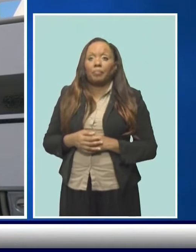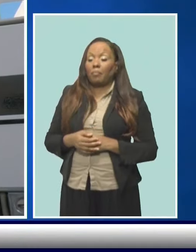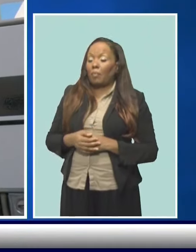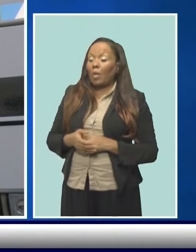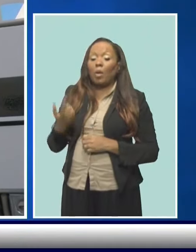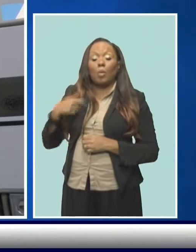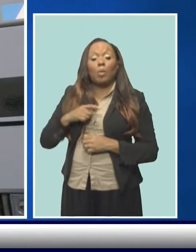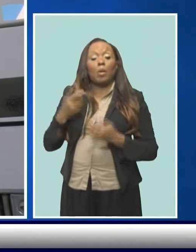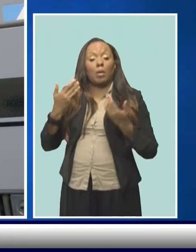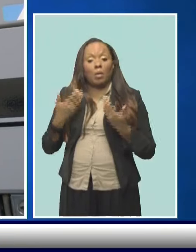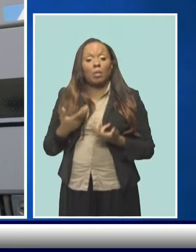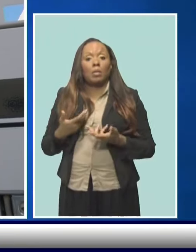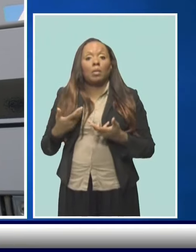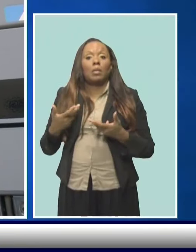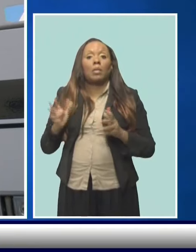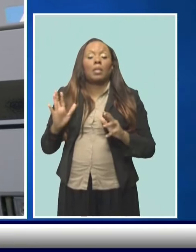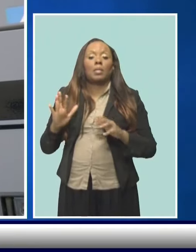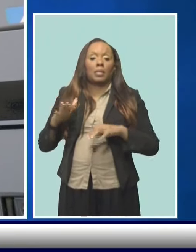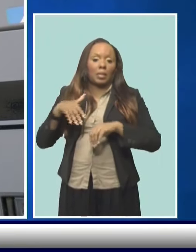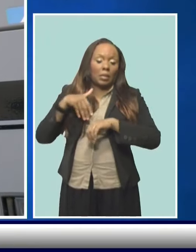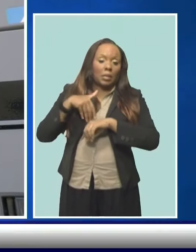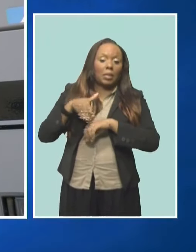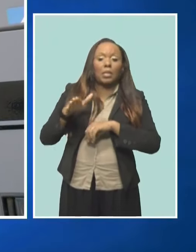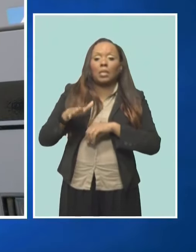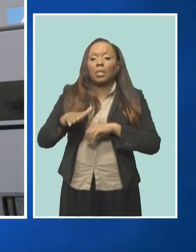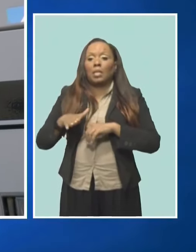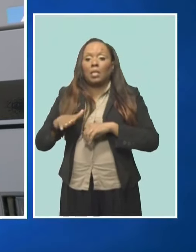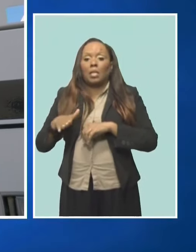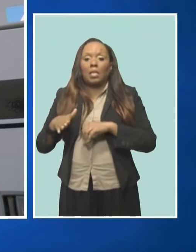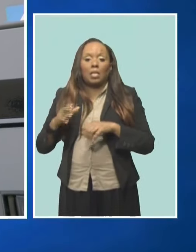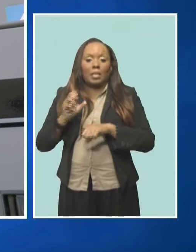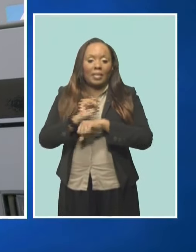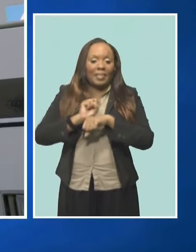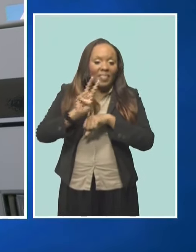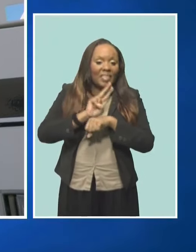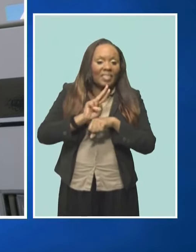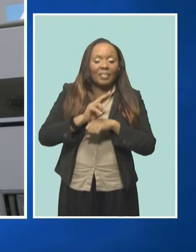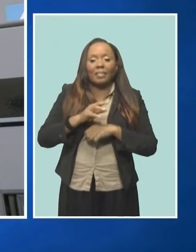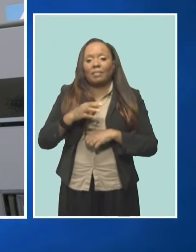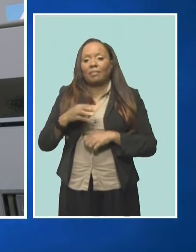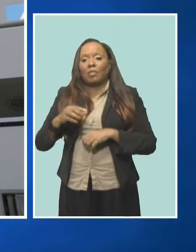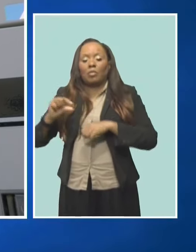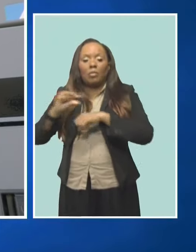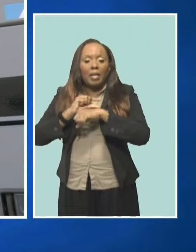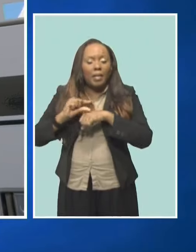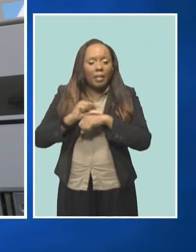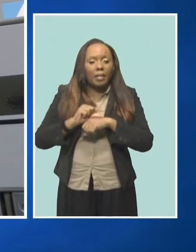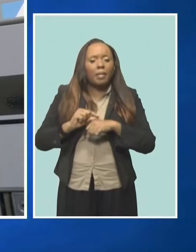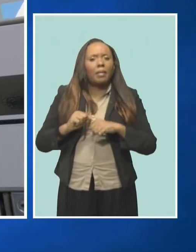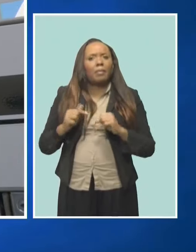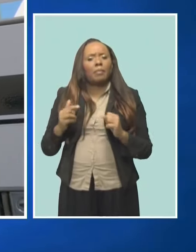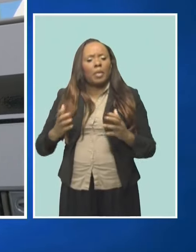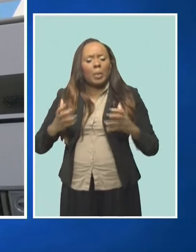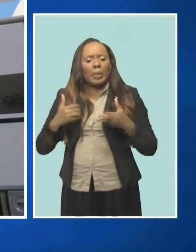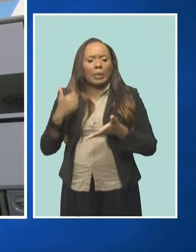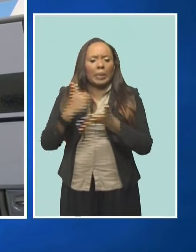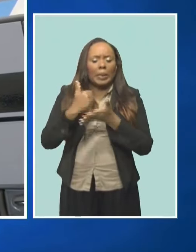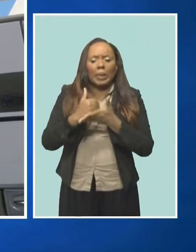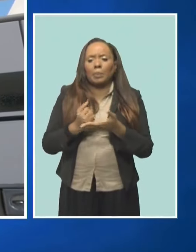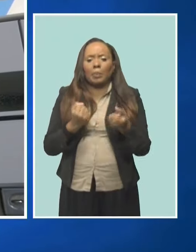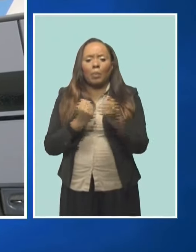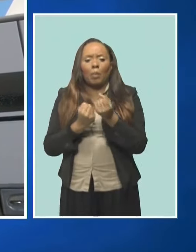Grenadines and a small element in Grenada. We want to make sure that we have the capacity not only to